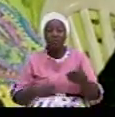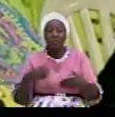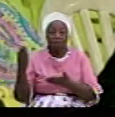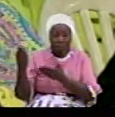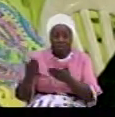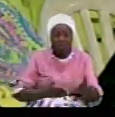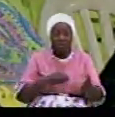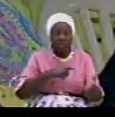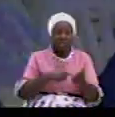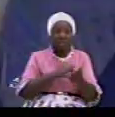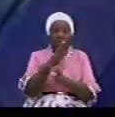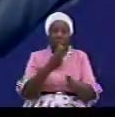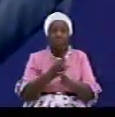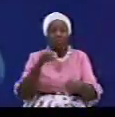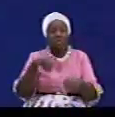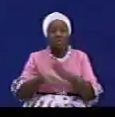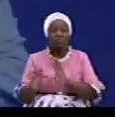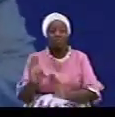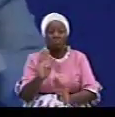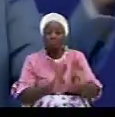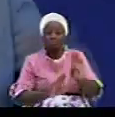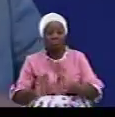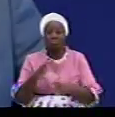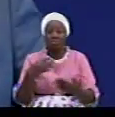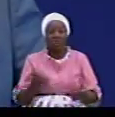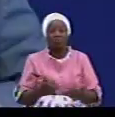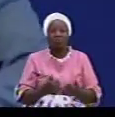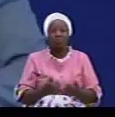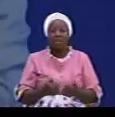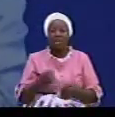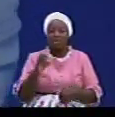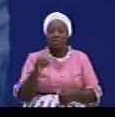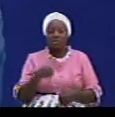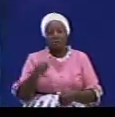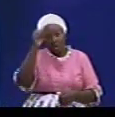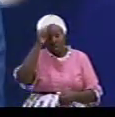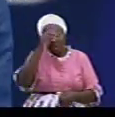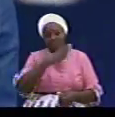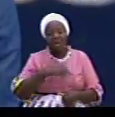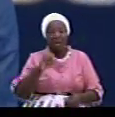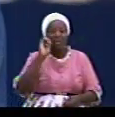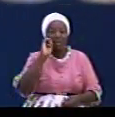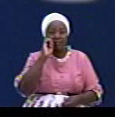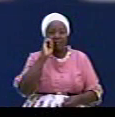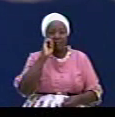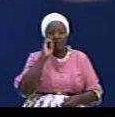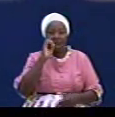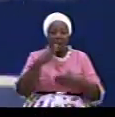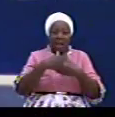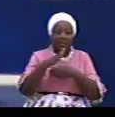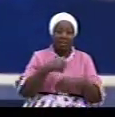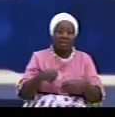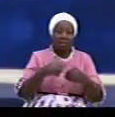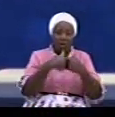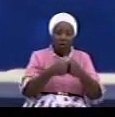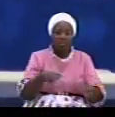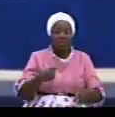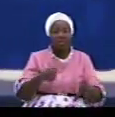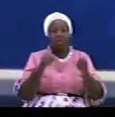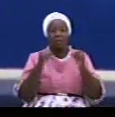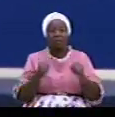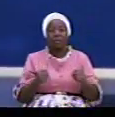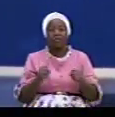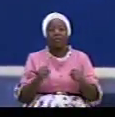trouble. And so Adam and Eve, after they lost the power and